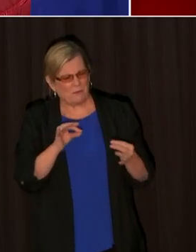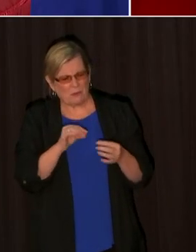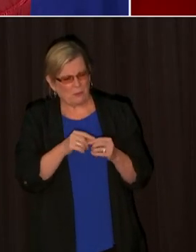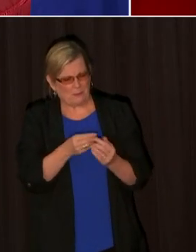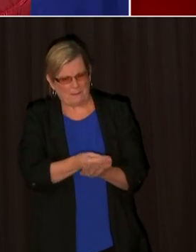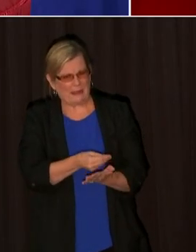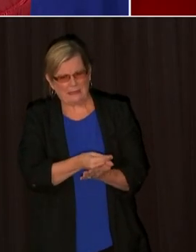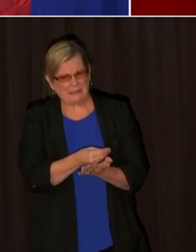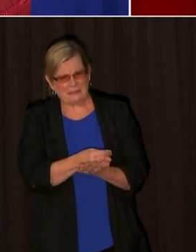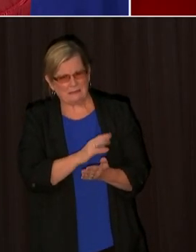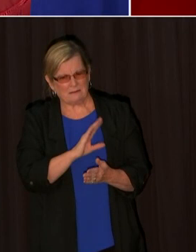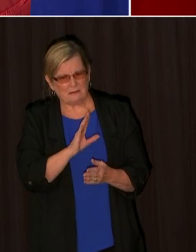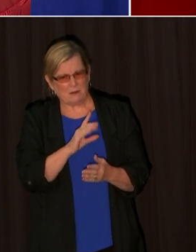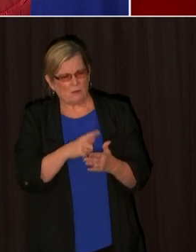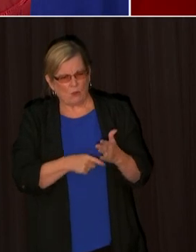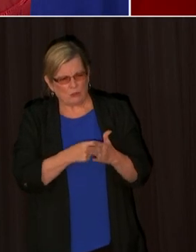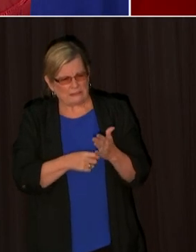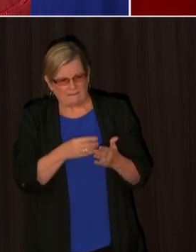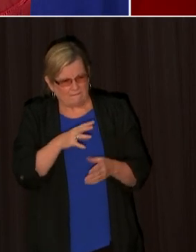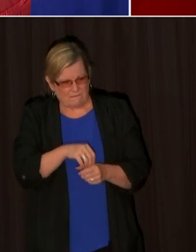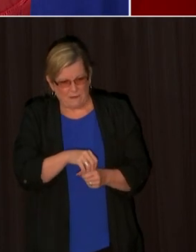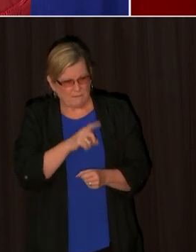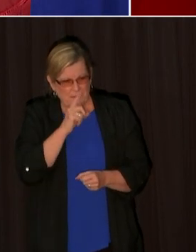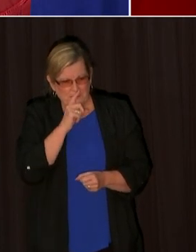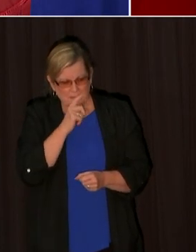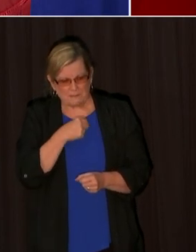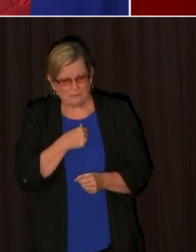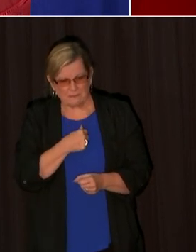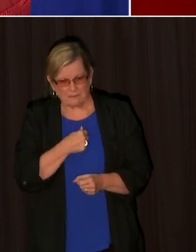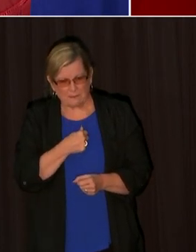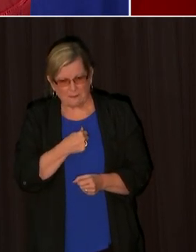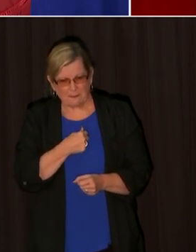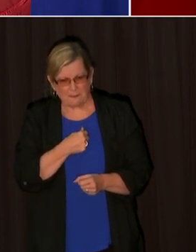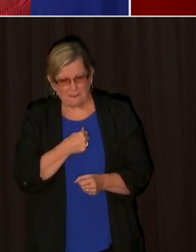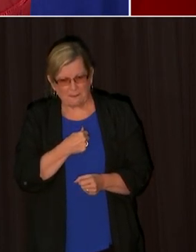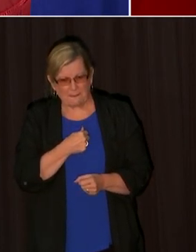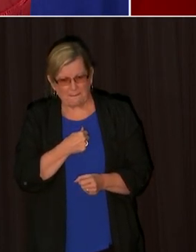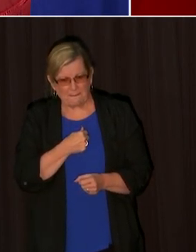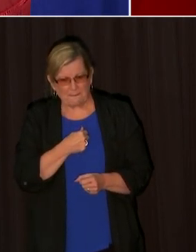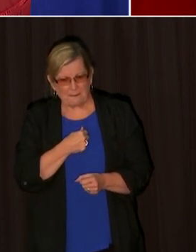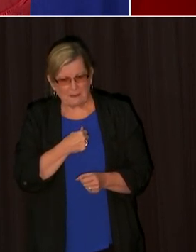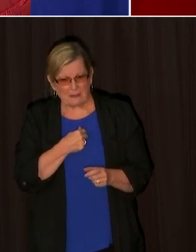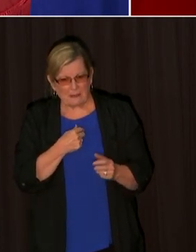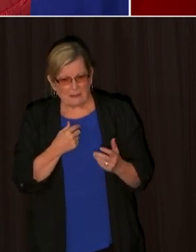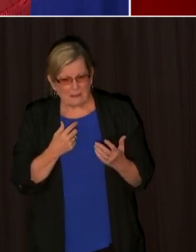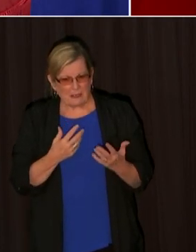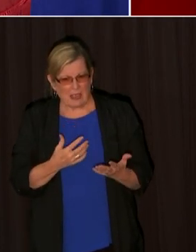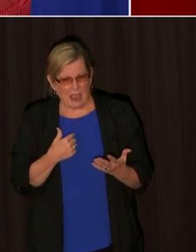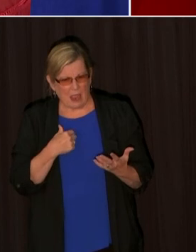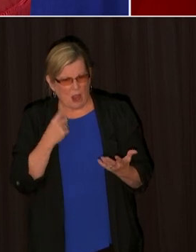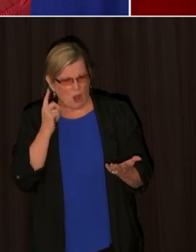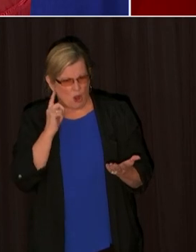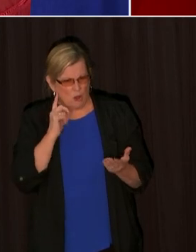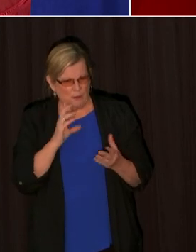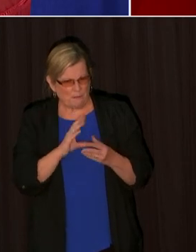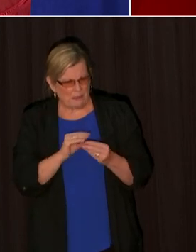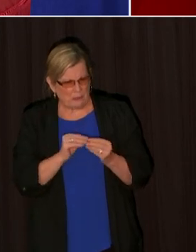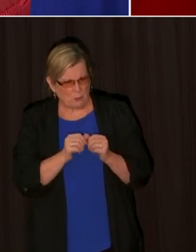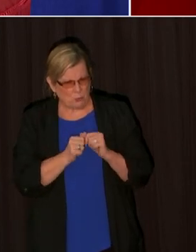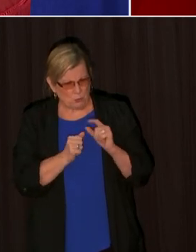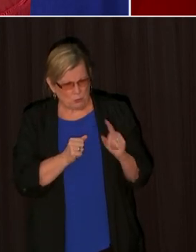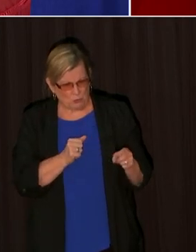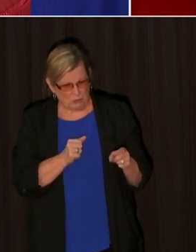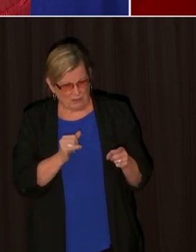that meeting with you, a lot of that stuff is not actually taking effect. I mean, am I right? I mean,